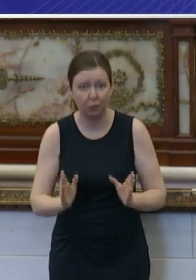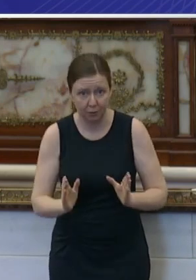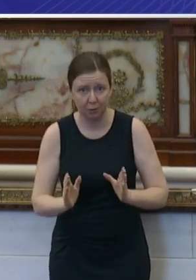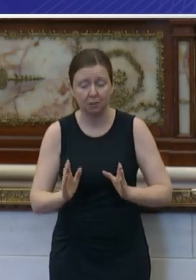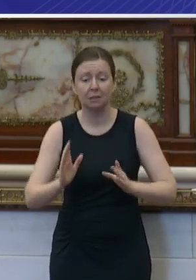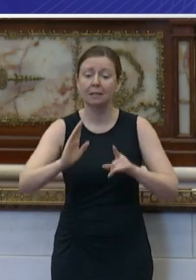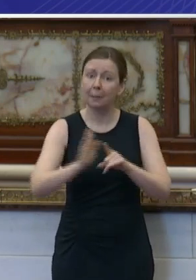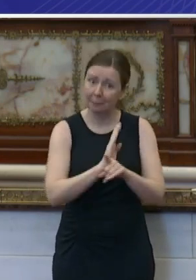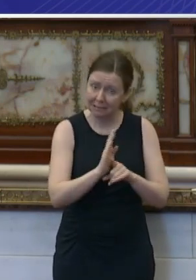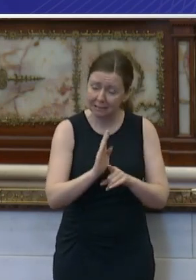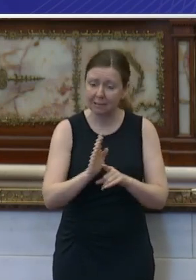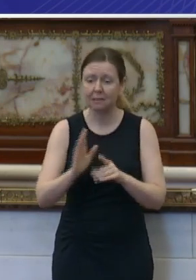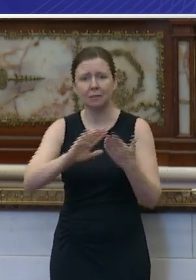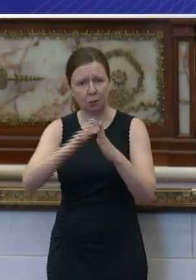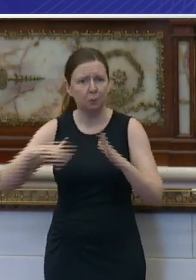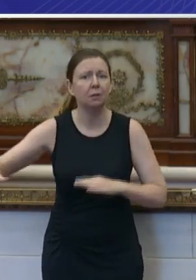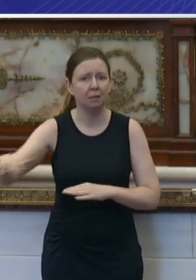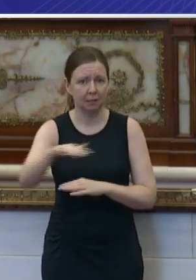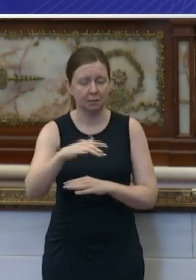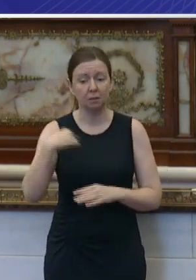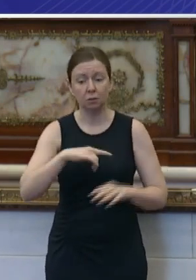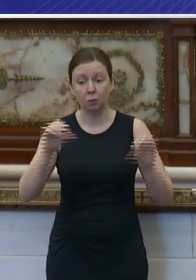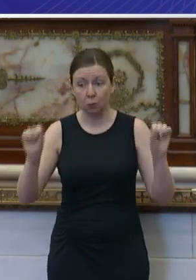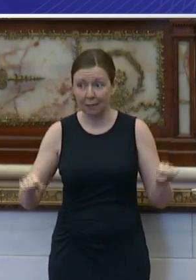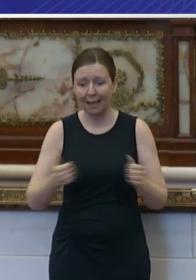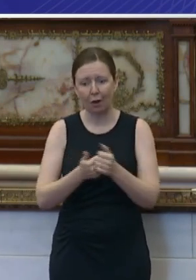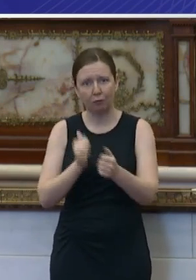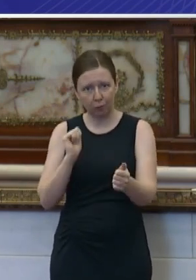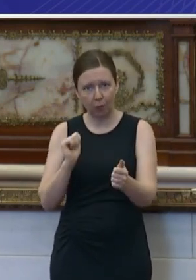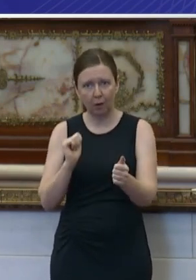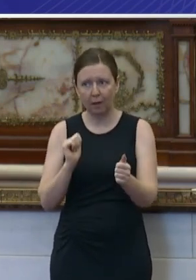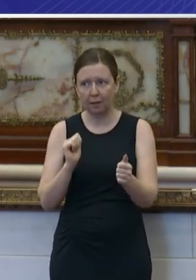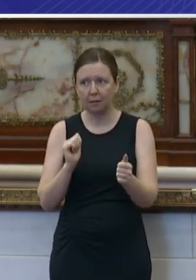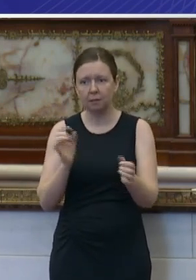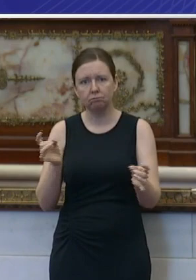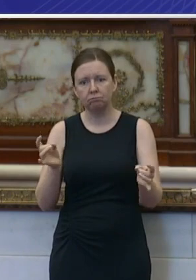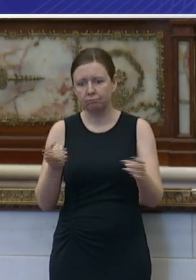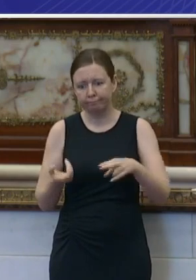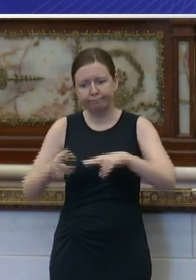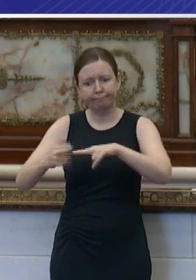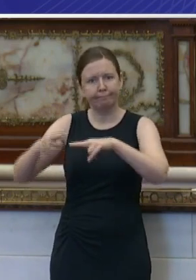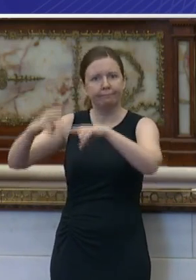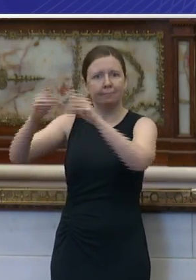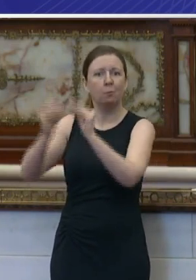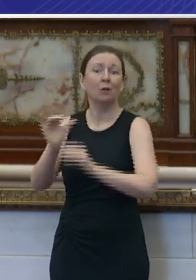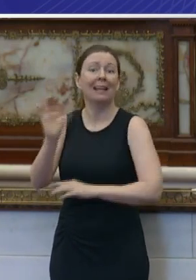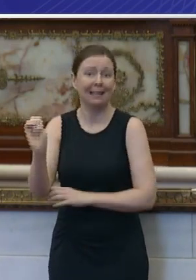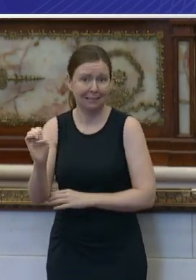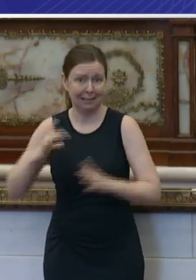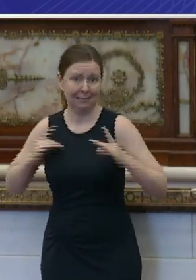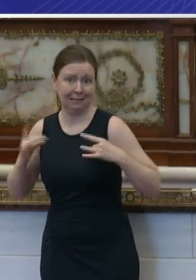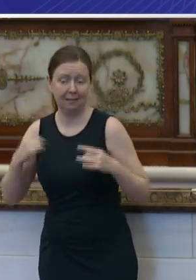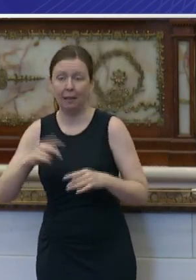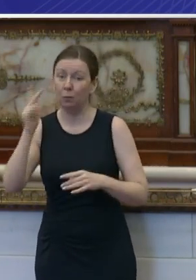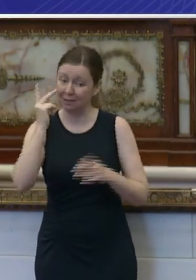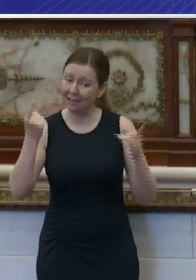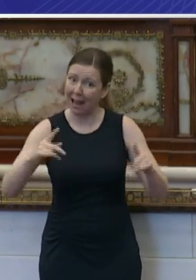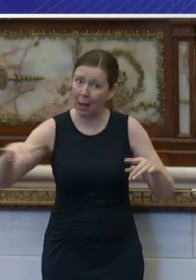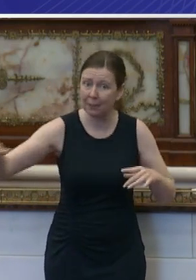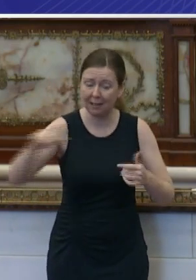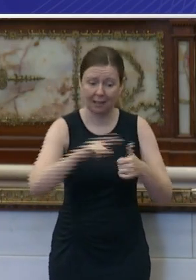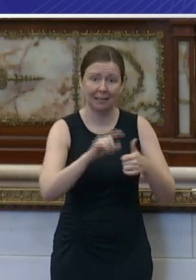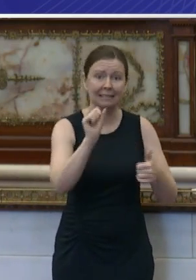our businesses, and our communities so that we can avoid horrifying surge of COVID-19 cases that we are seeing in places